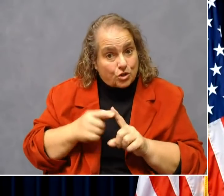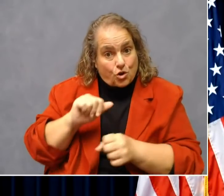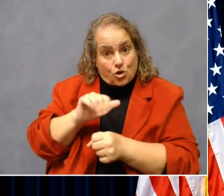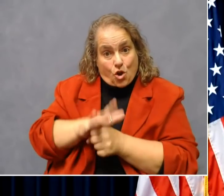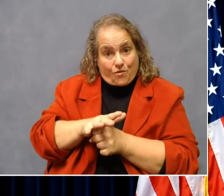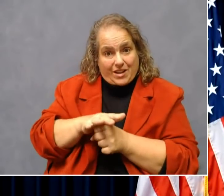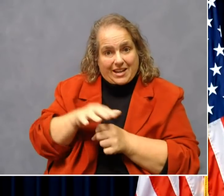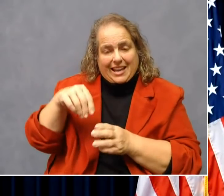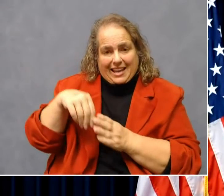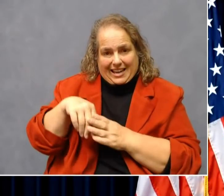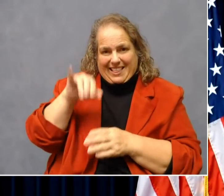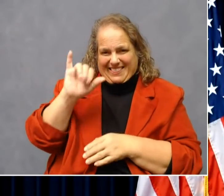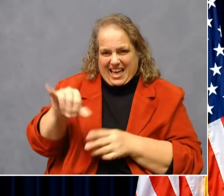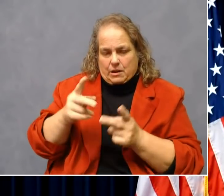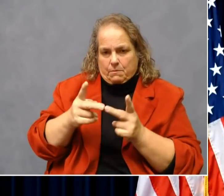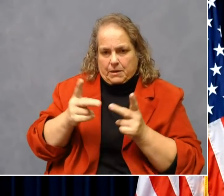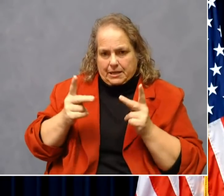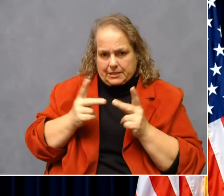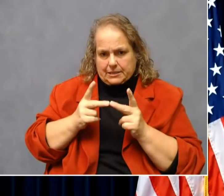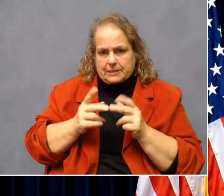facility.